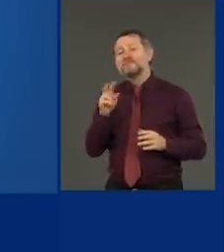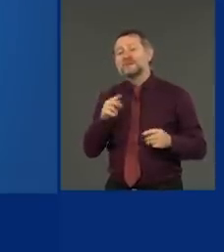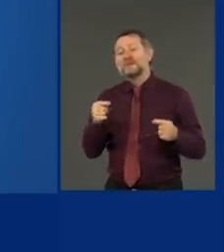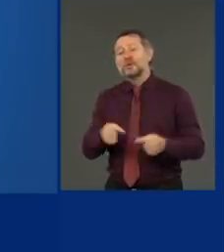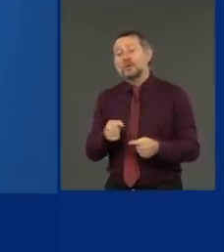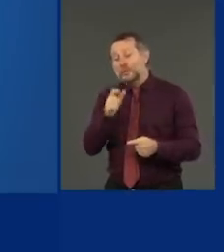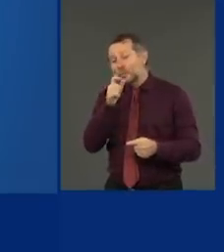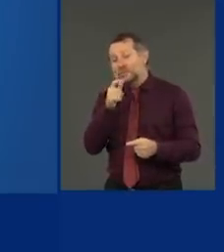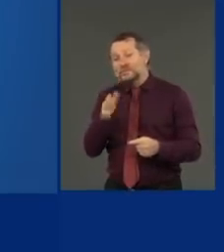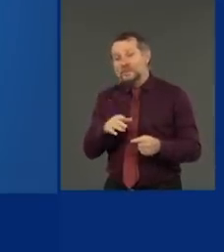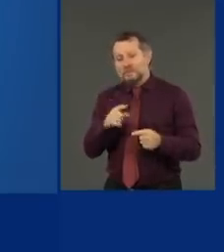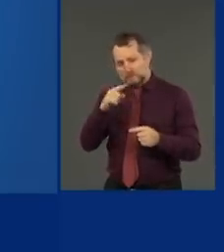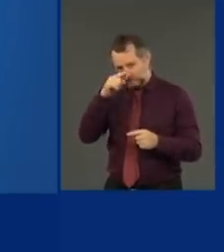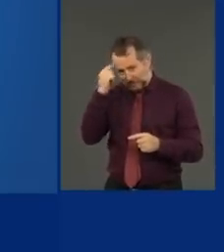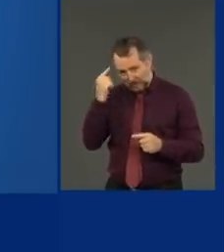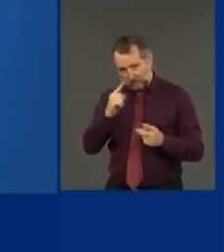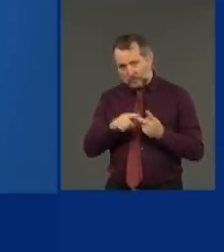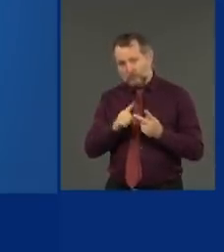brown.